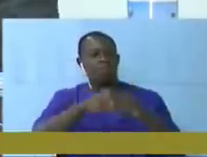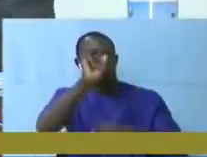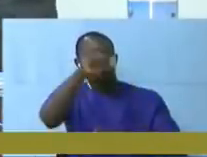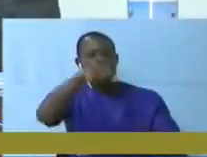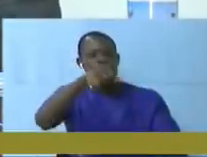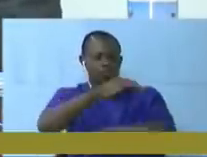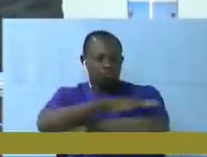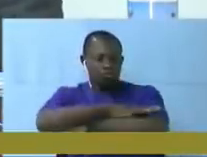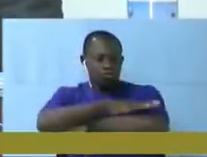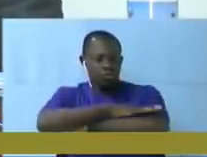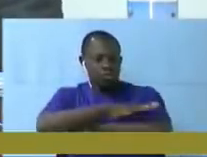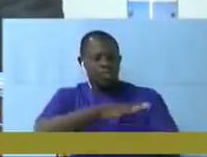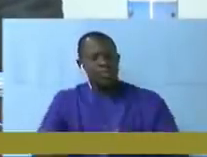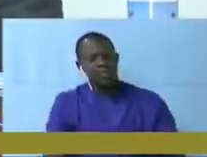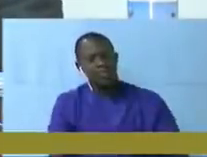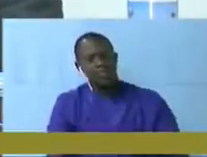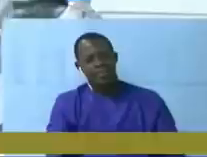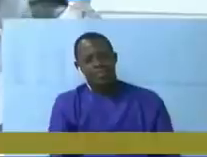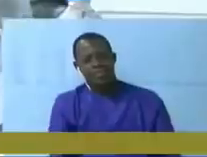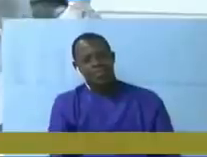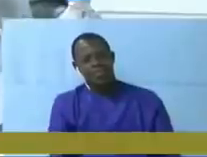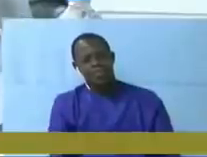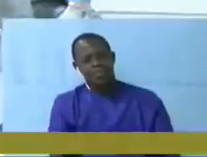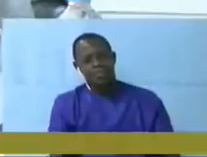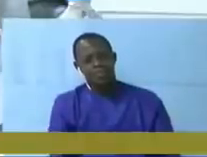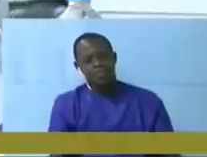Wax ñu sa mbir jang school. I